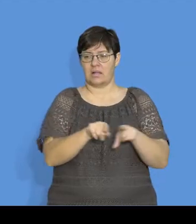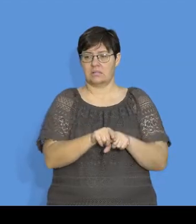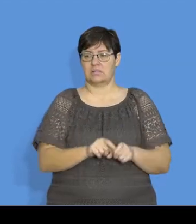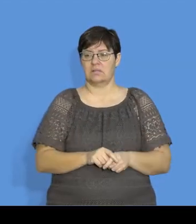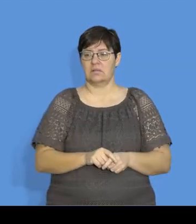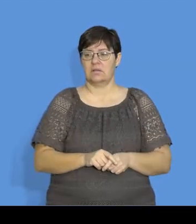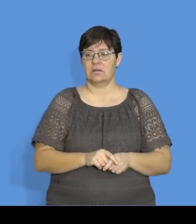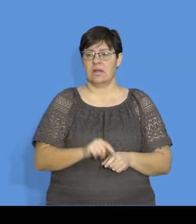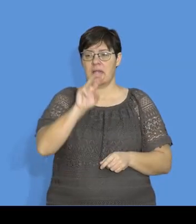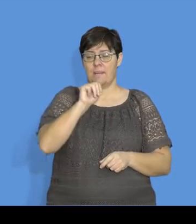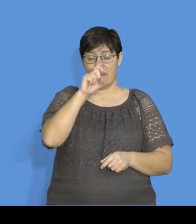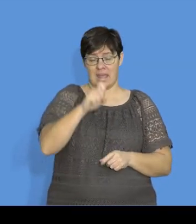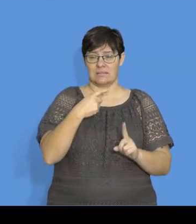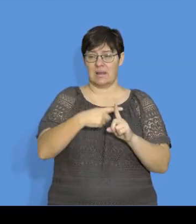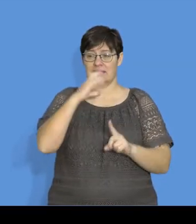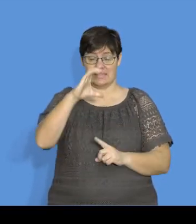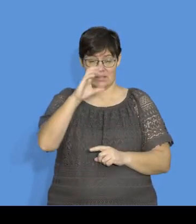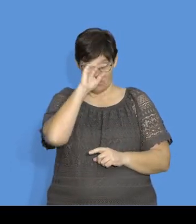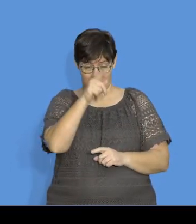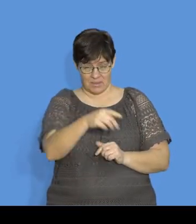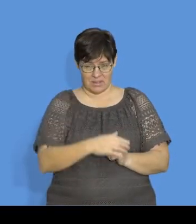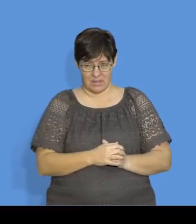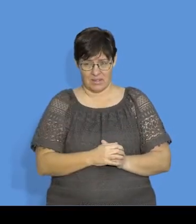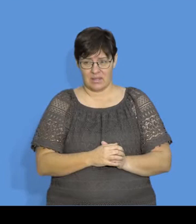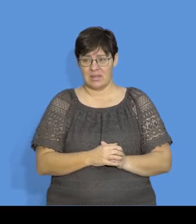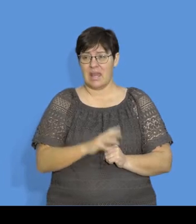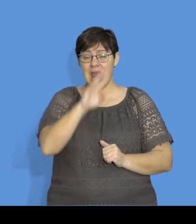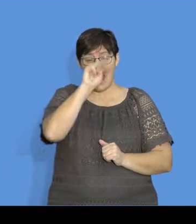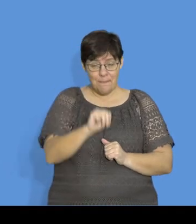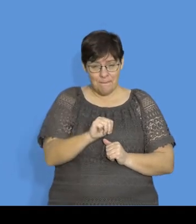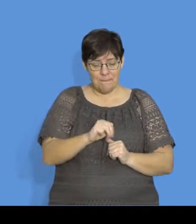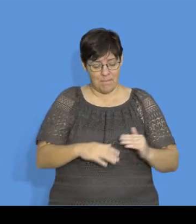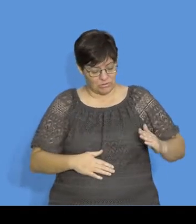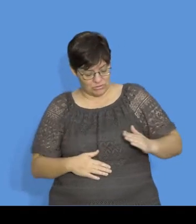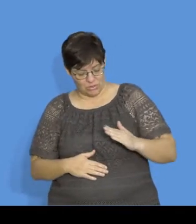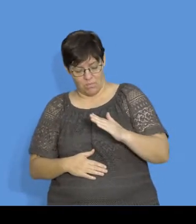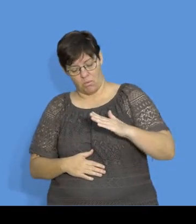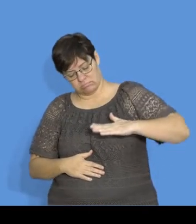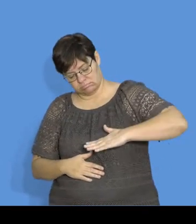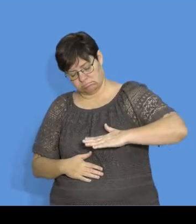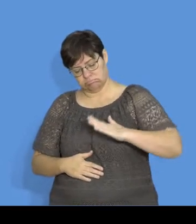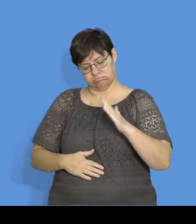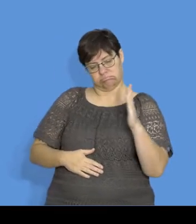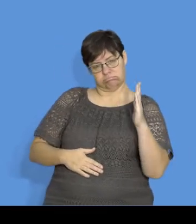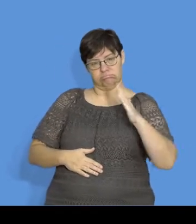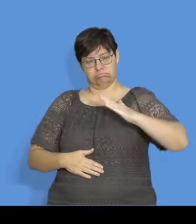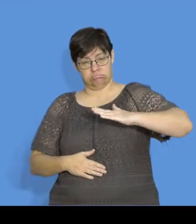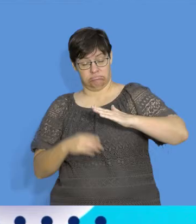If you remember that. So m is the slope or the gradient,